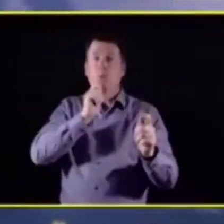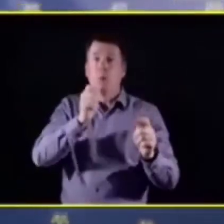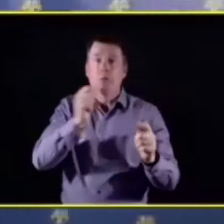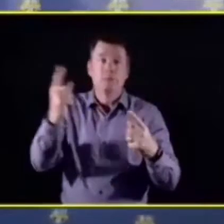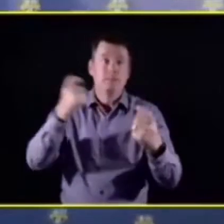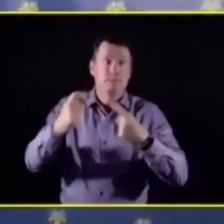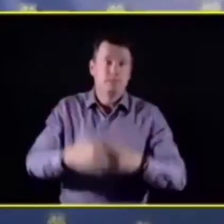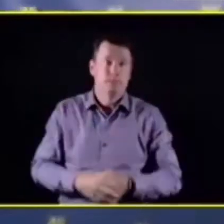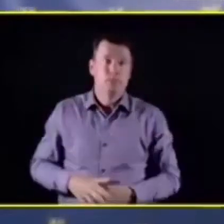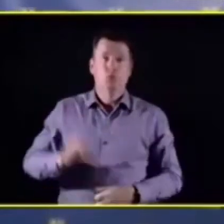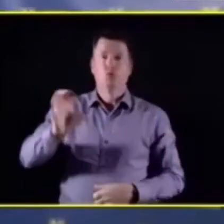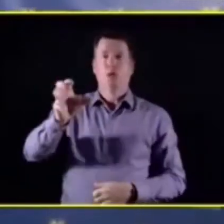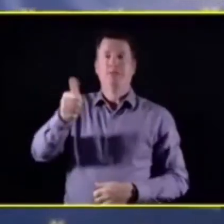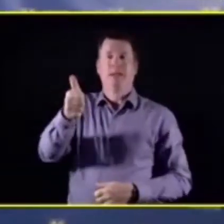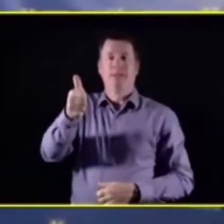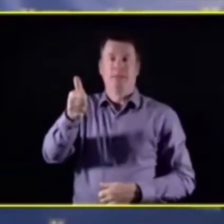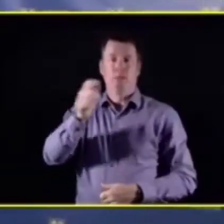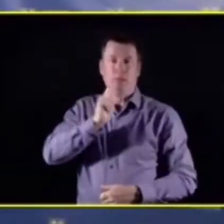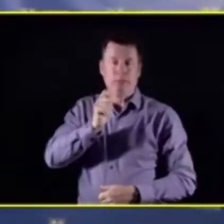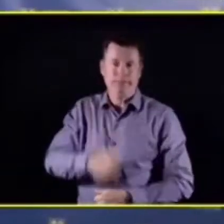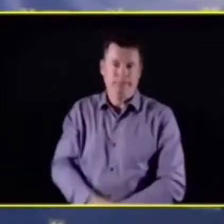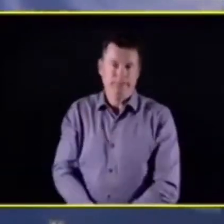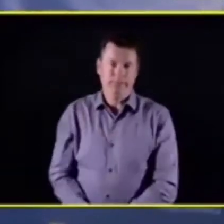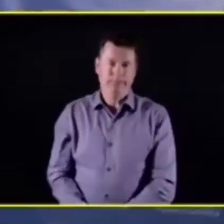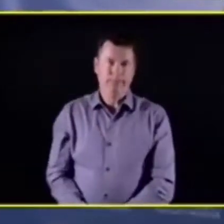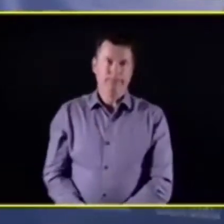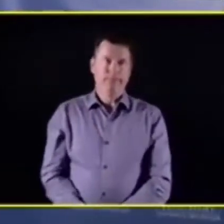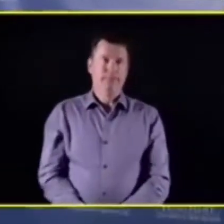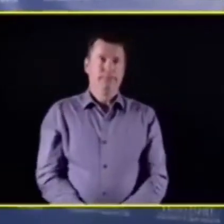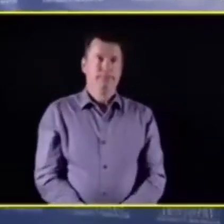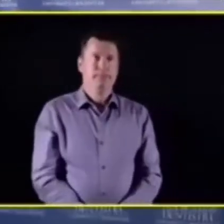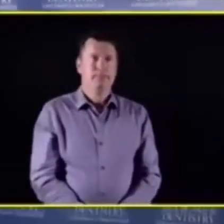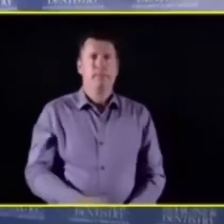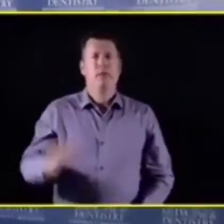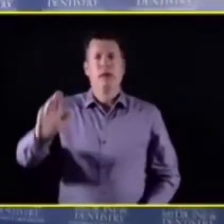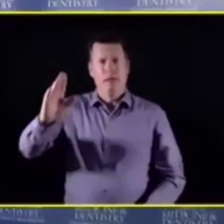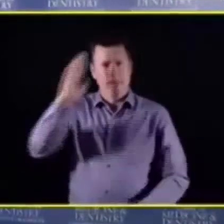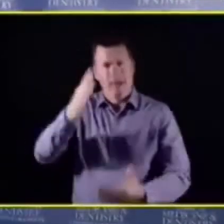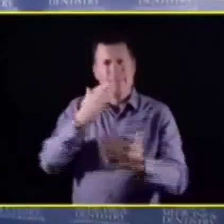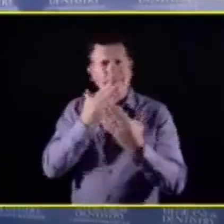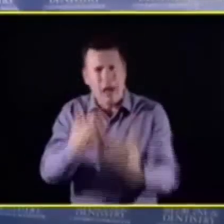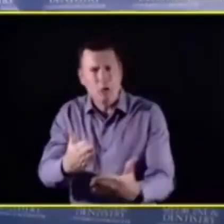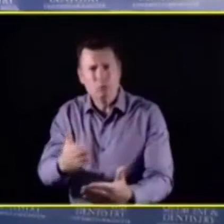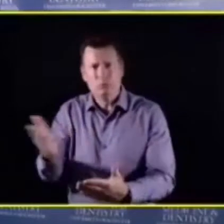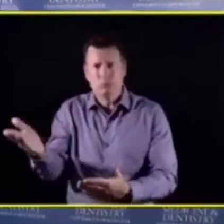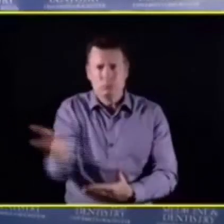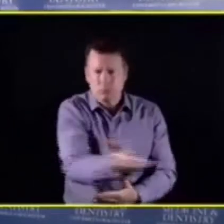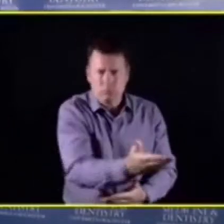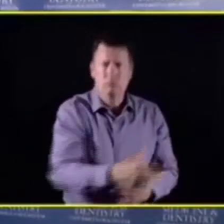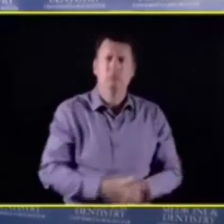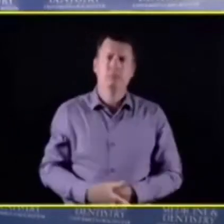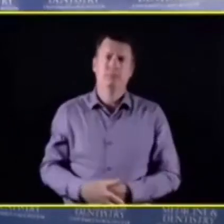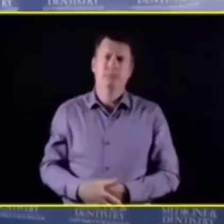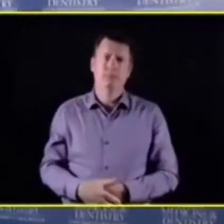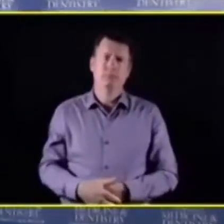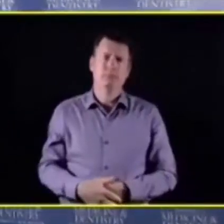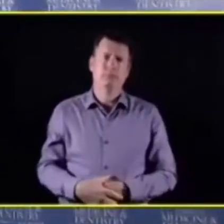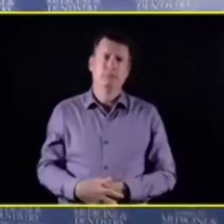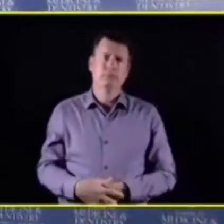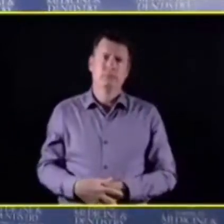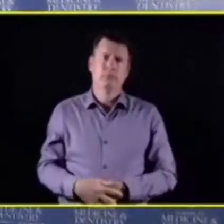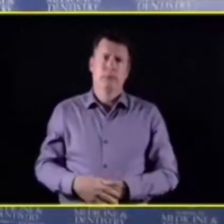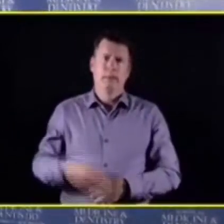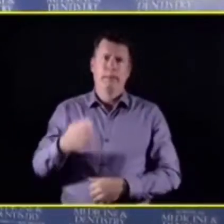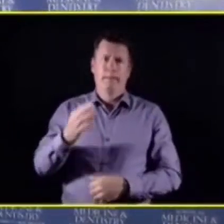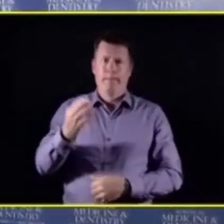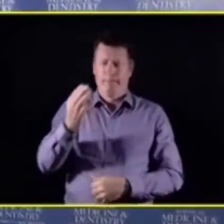Pat, do you have a question? Yes, I do. Thanks for taking my question. Hello, everyone. Mr. Barish, good to see you successfully